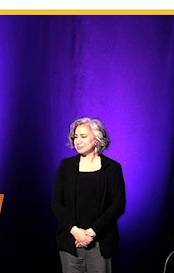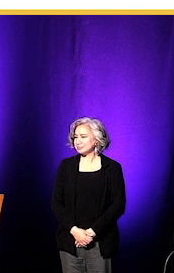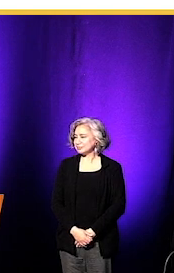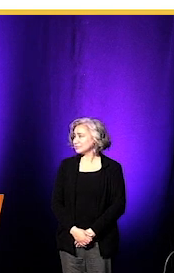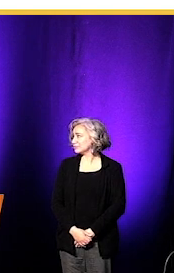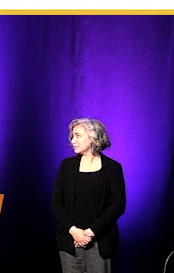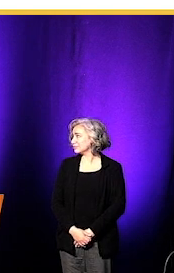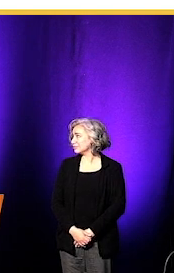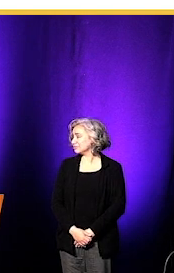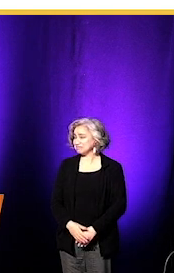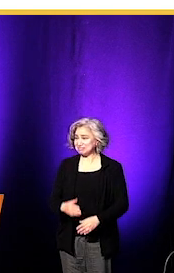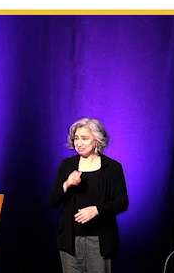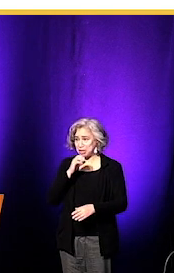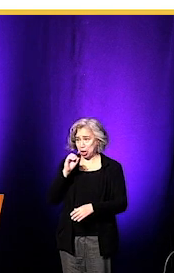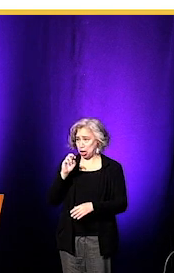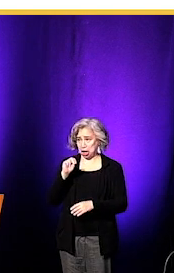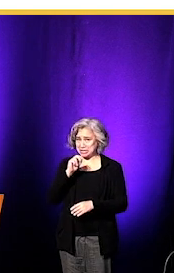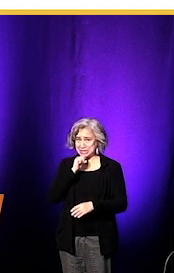I don't think this is on.